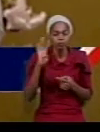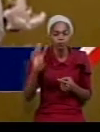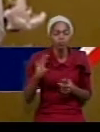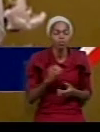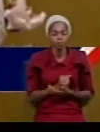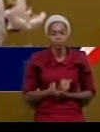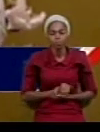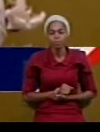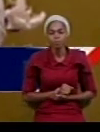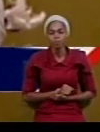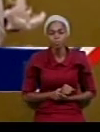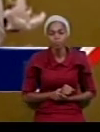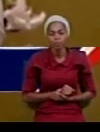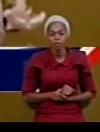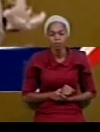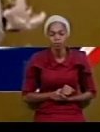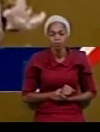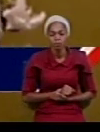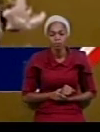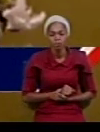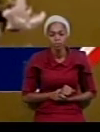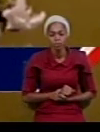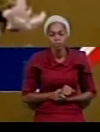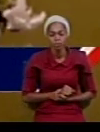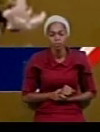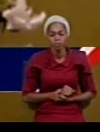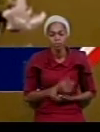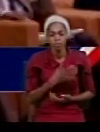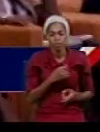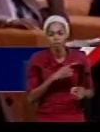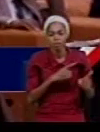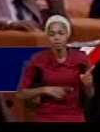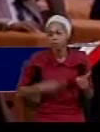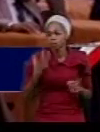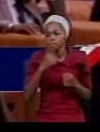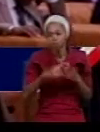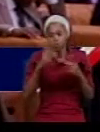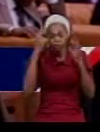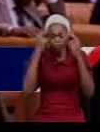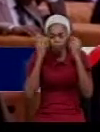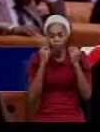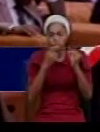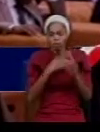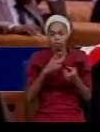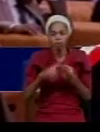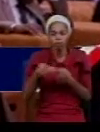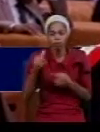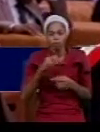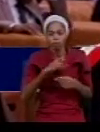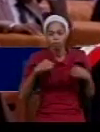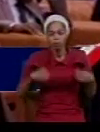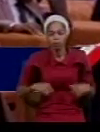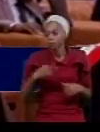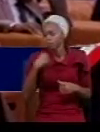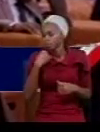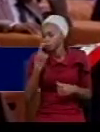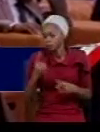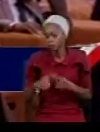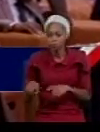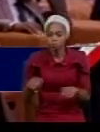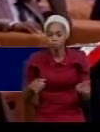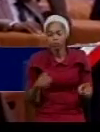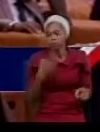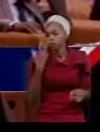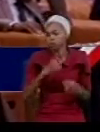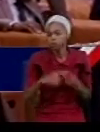Leviticus 11, chapter 1 to 4. And the Lord spake unto Moses and to Aaron, saying unto them, speak unto